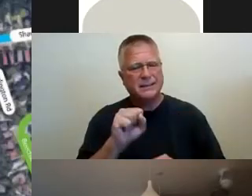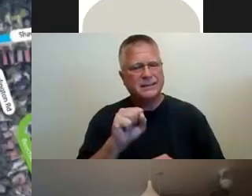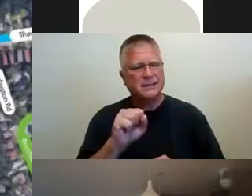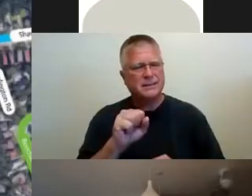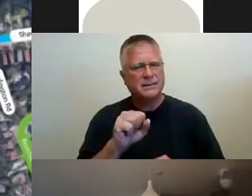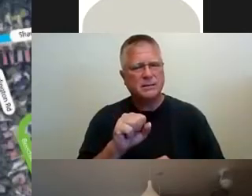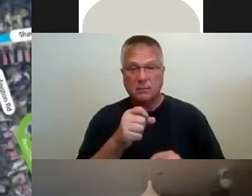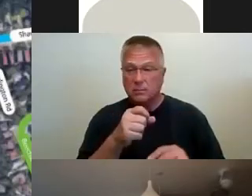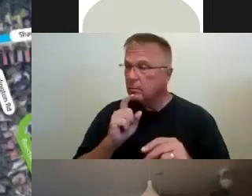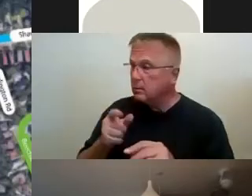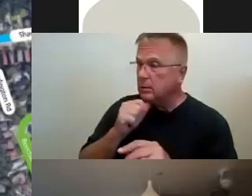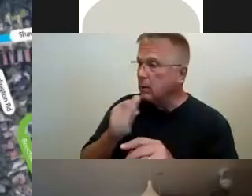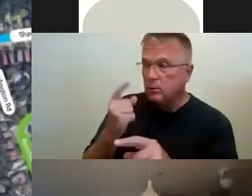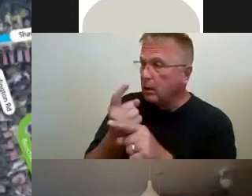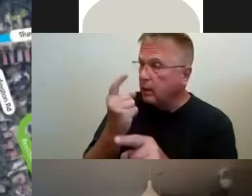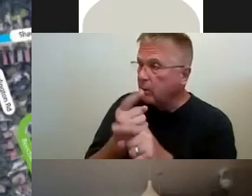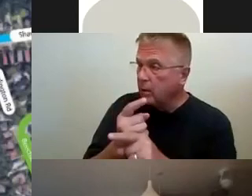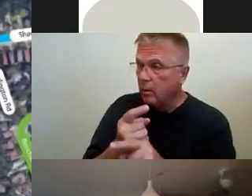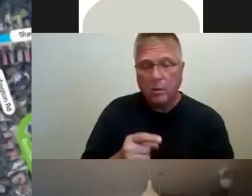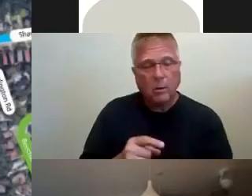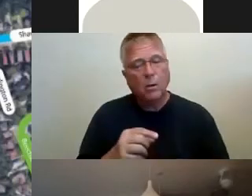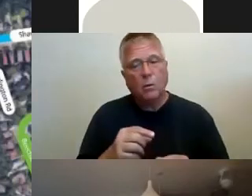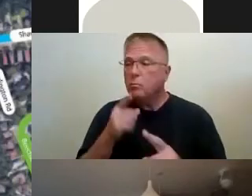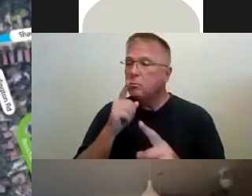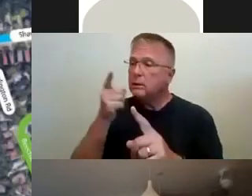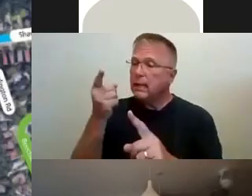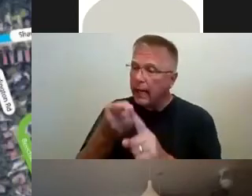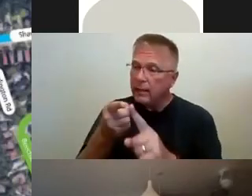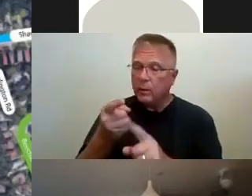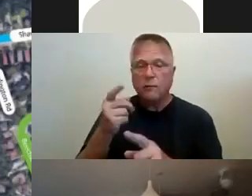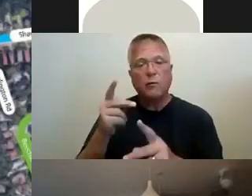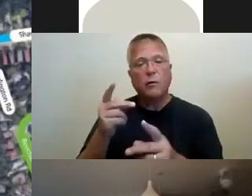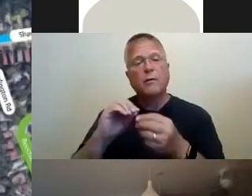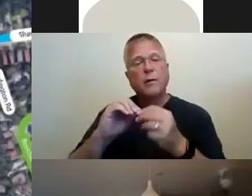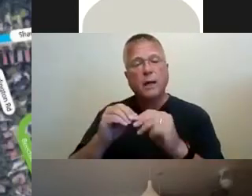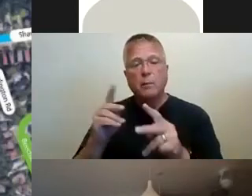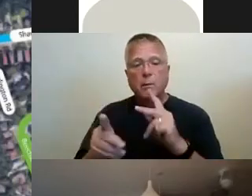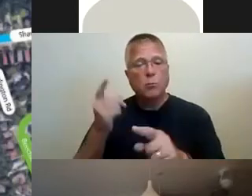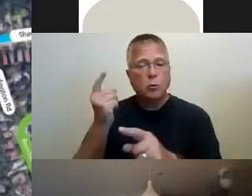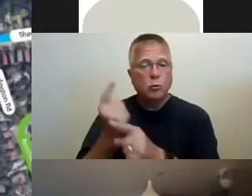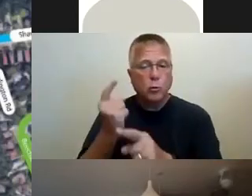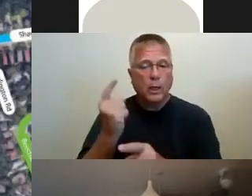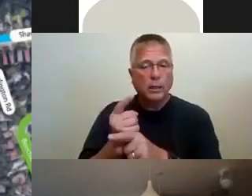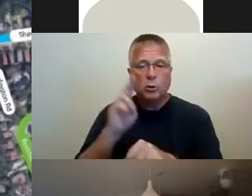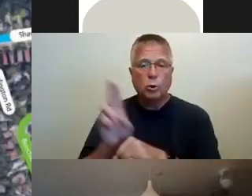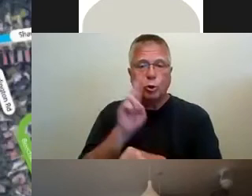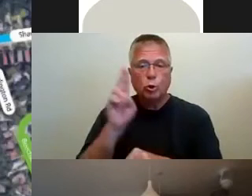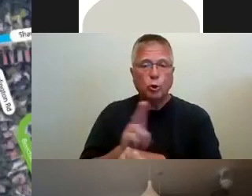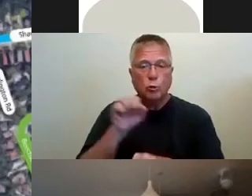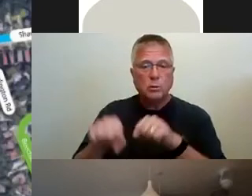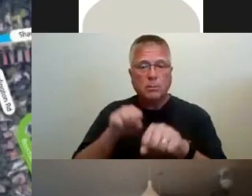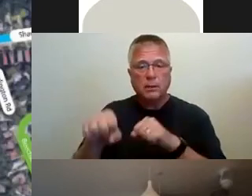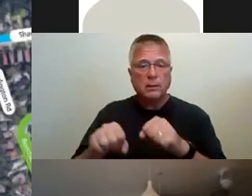that inaccurate? Well, it is an accurate number for the number of people who regularly use bicycles as